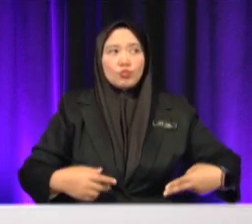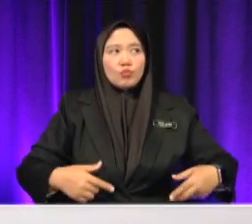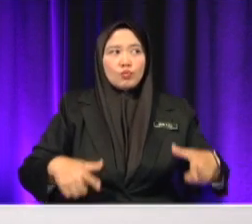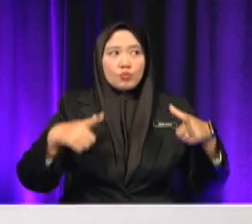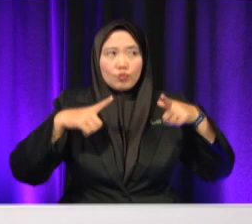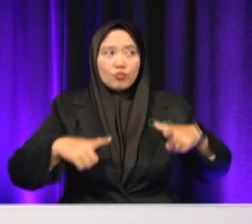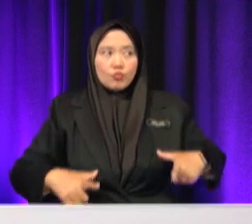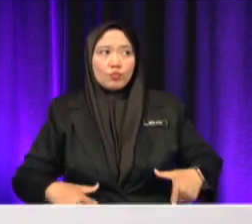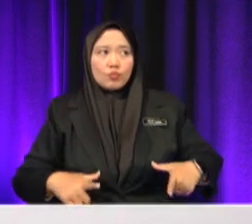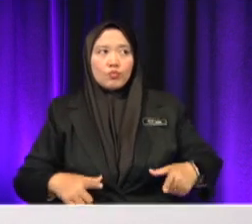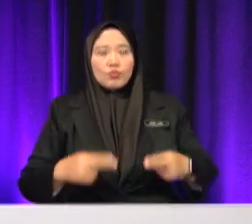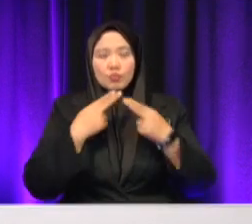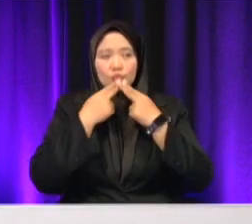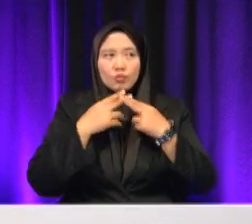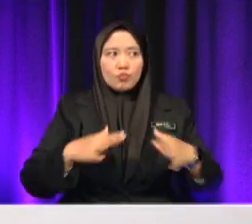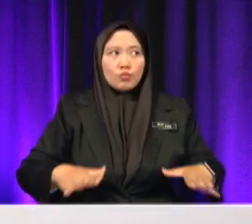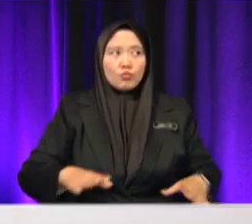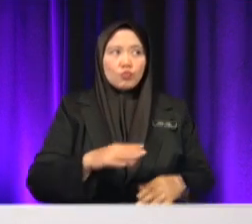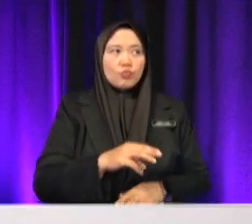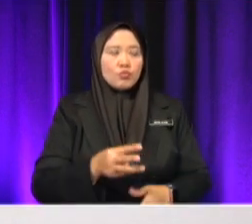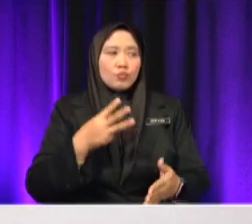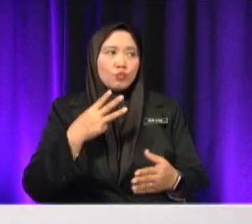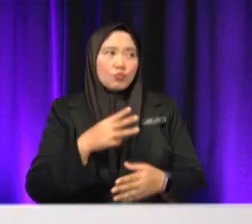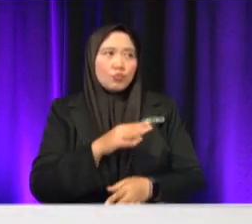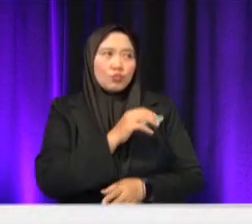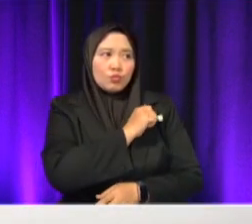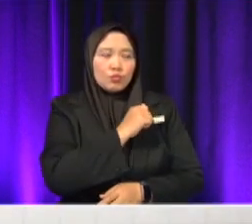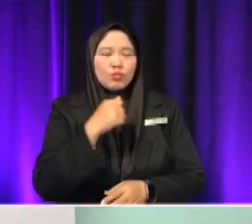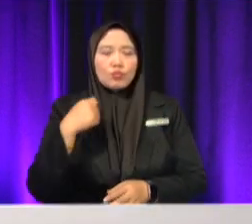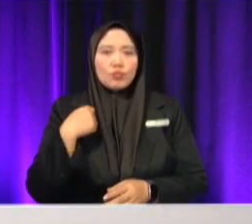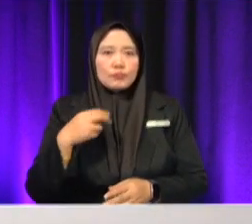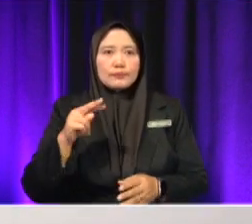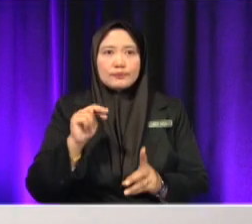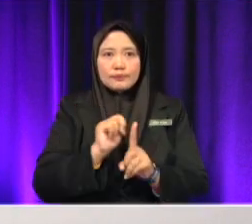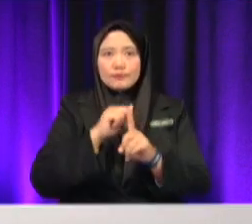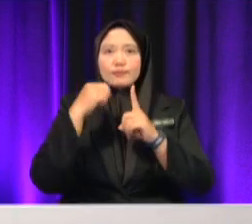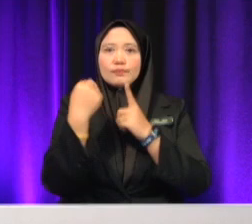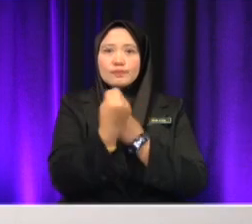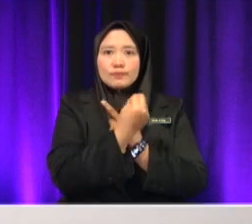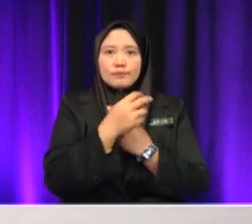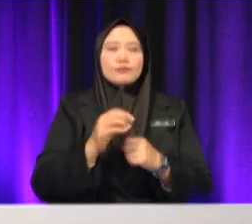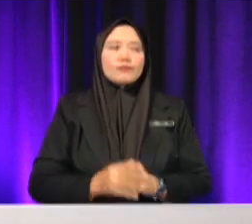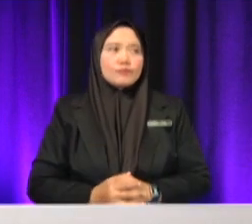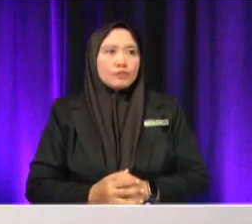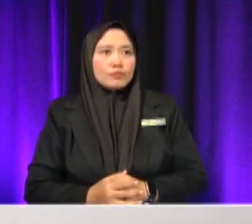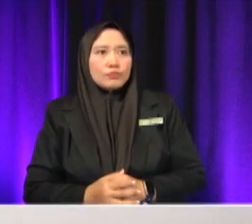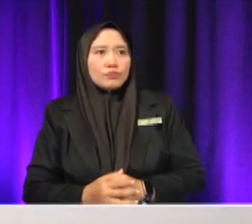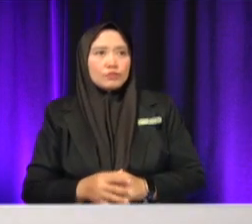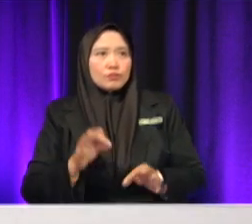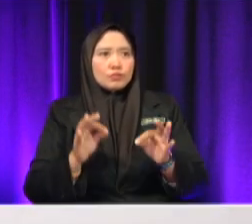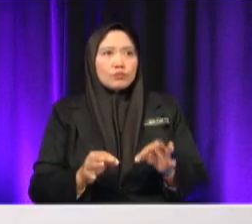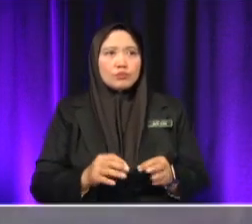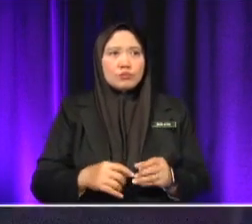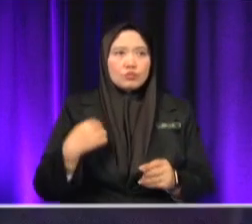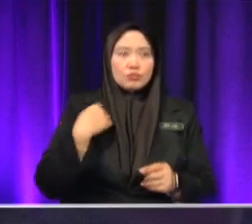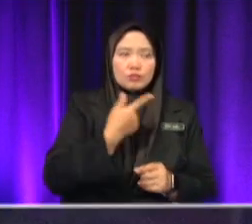So that's a clever way of spotting, of trying to guess by looking at the animal over there. She even gave the meaning